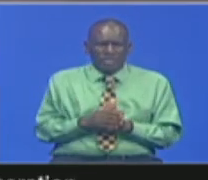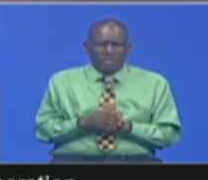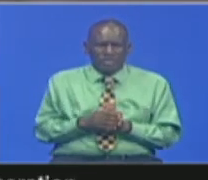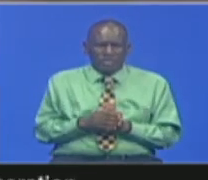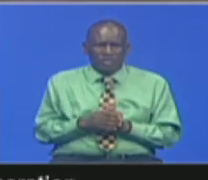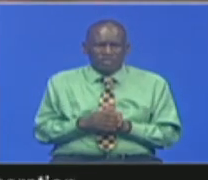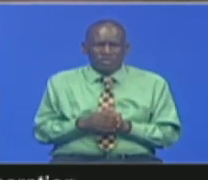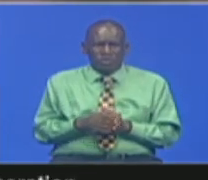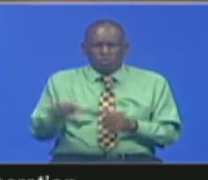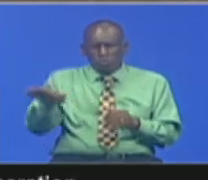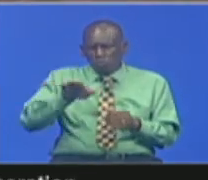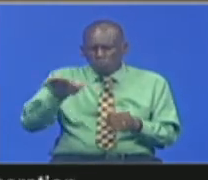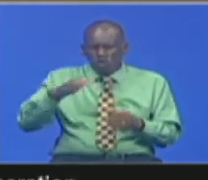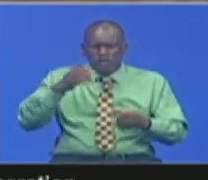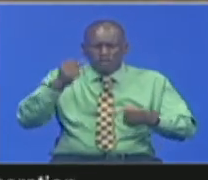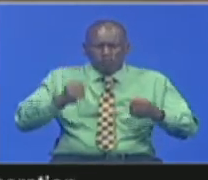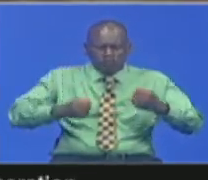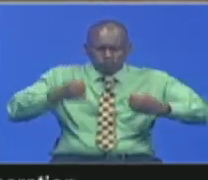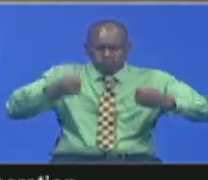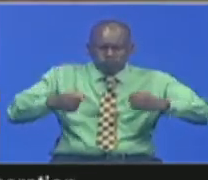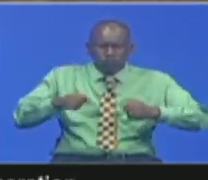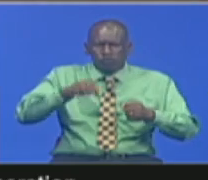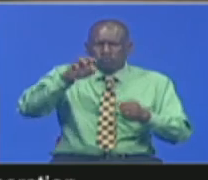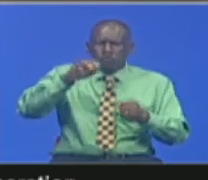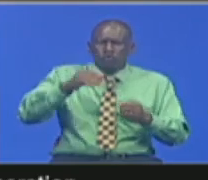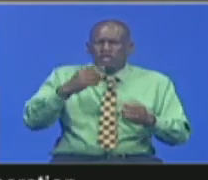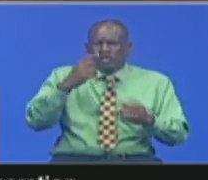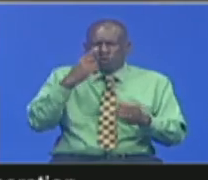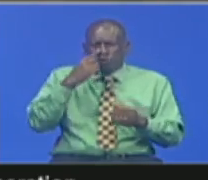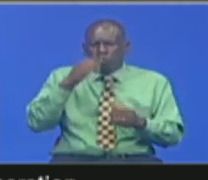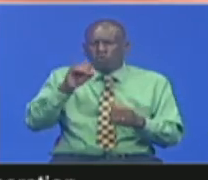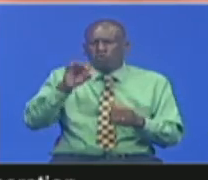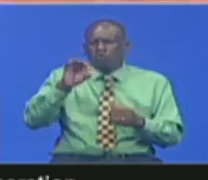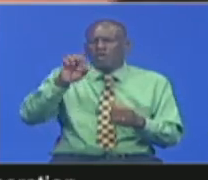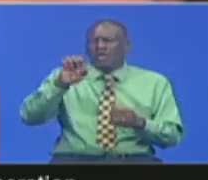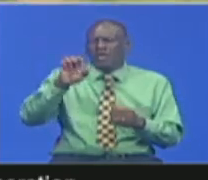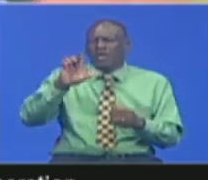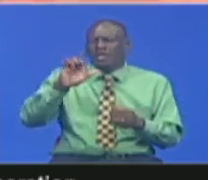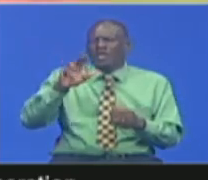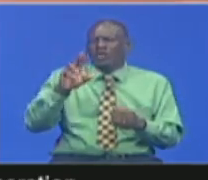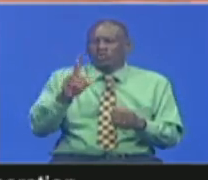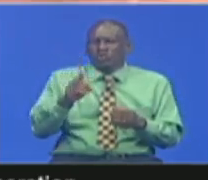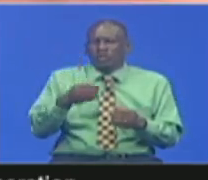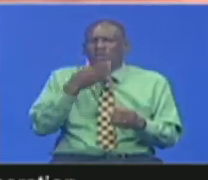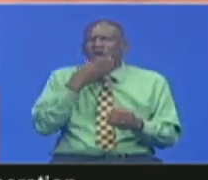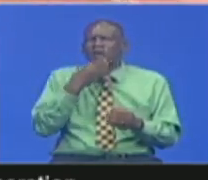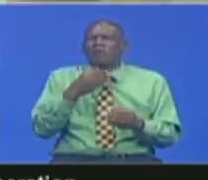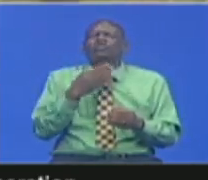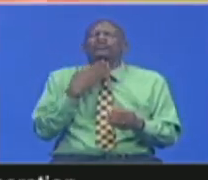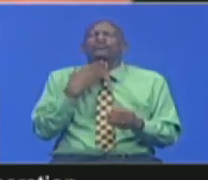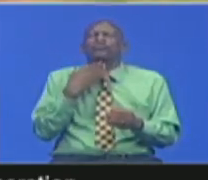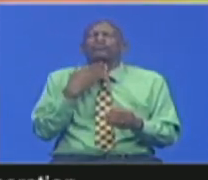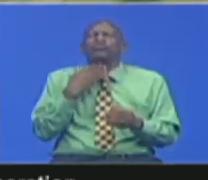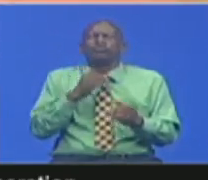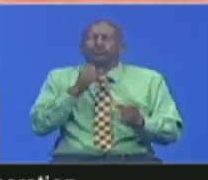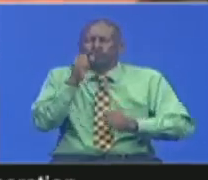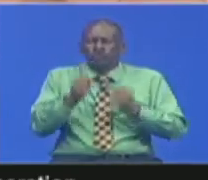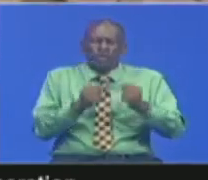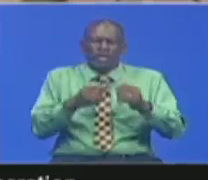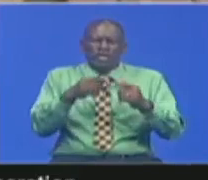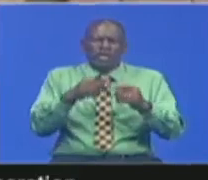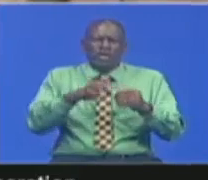An early morning drive to the maternal home of Eliud Kipchoge, a man on a mission to go past the human limit. On the